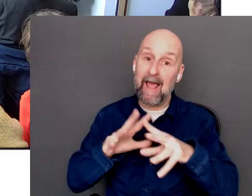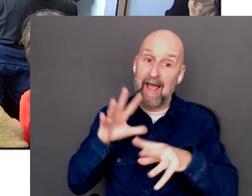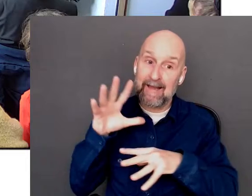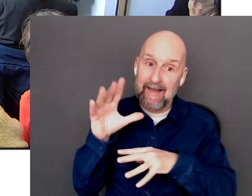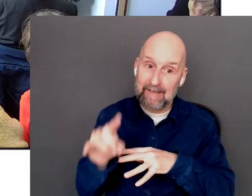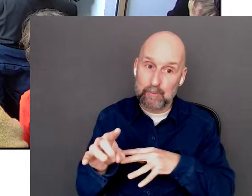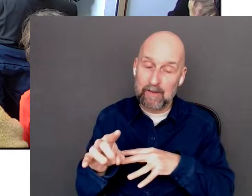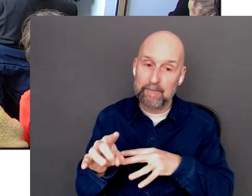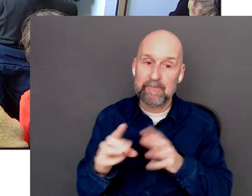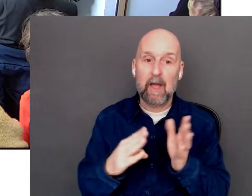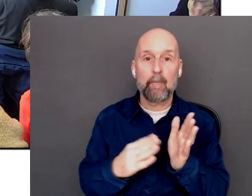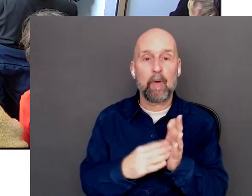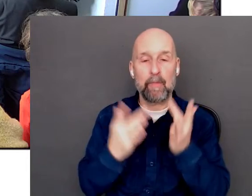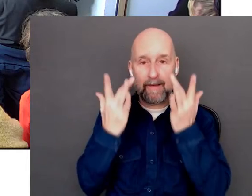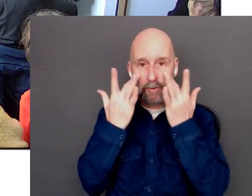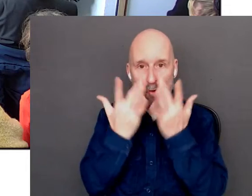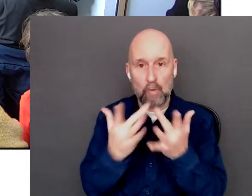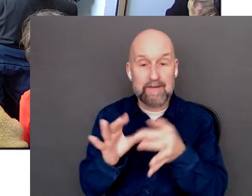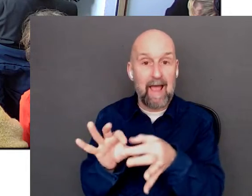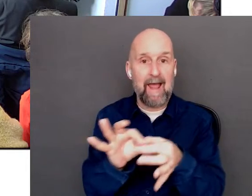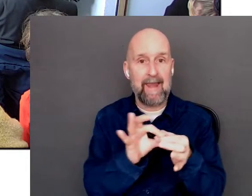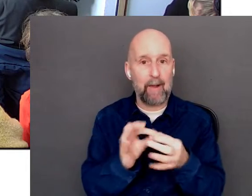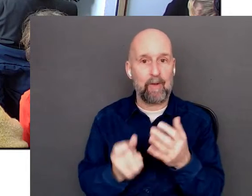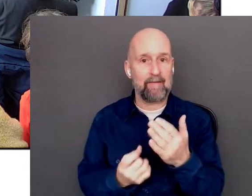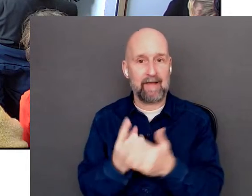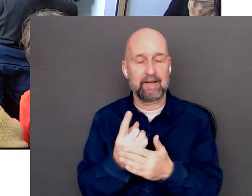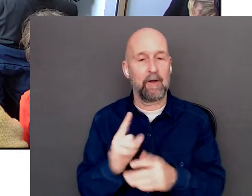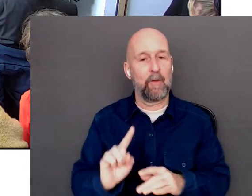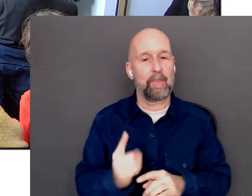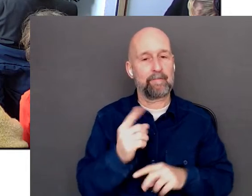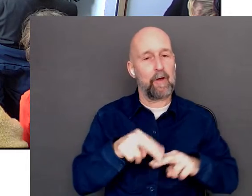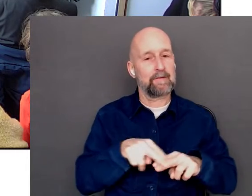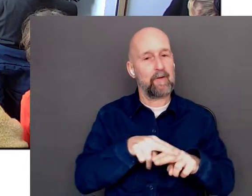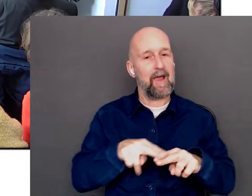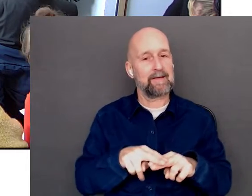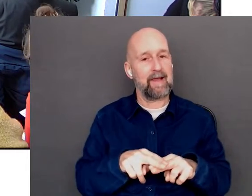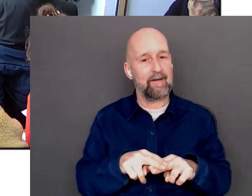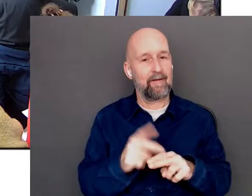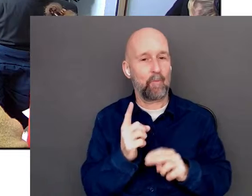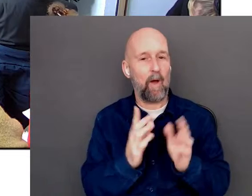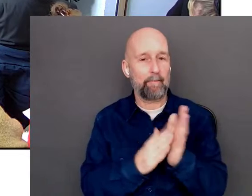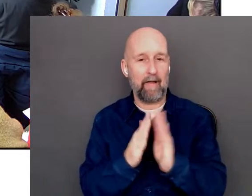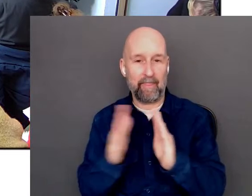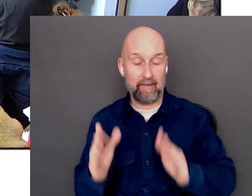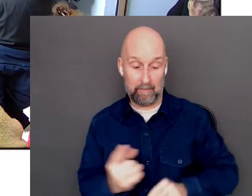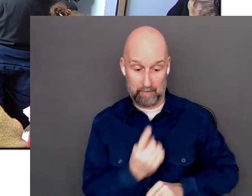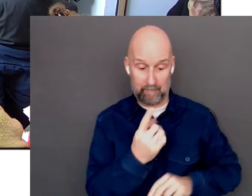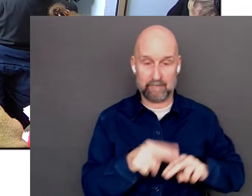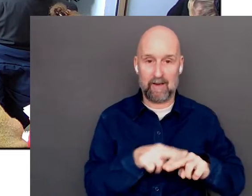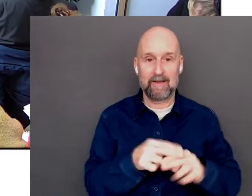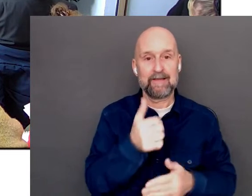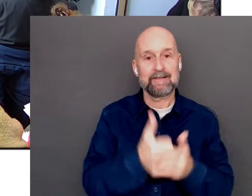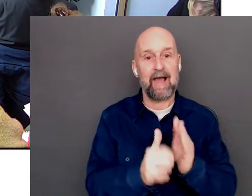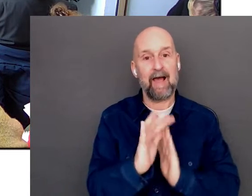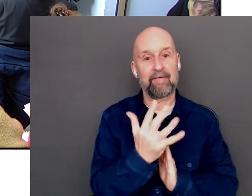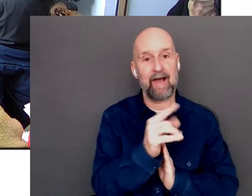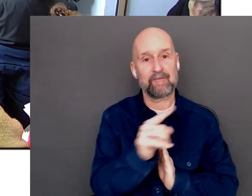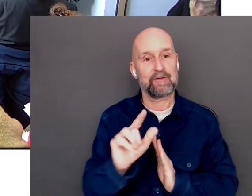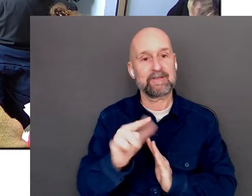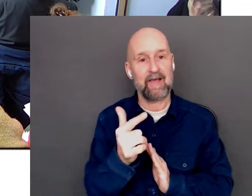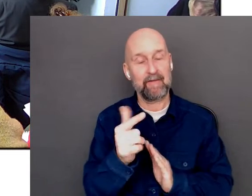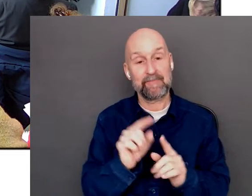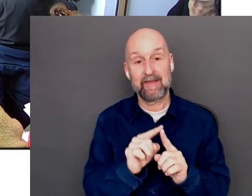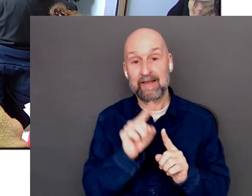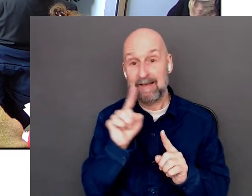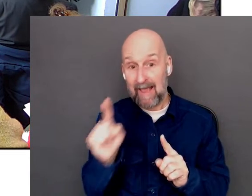monthly showcasing networking event, First Friday, that happens every first Friday of every month from 5 till 7. And next one is dedicated